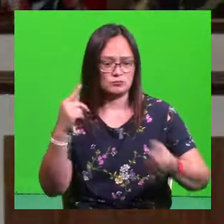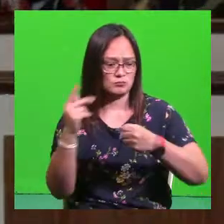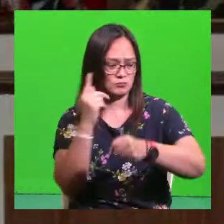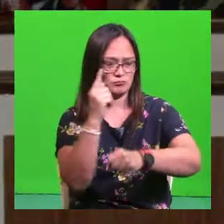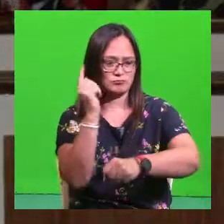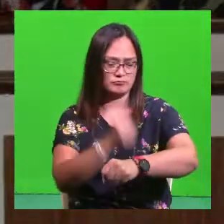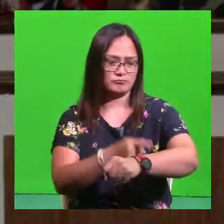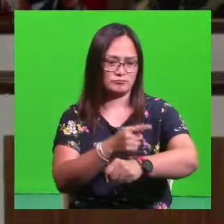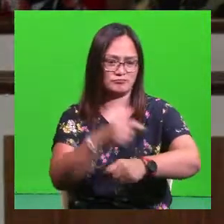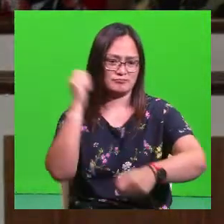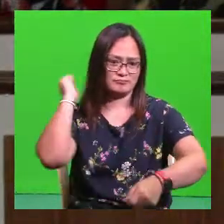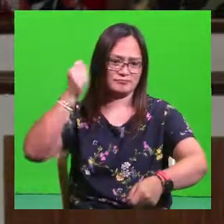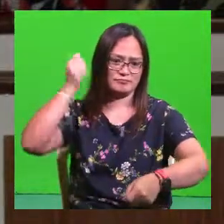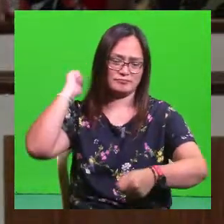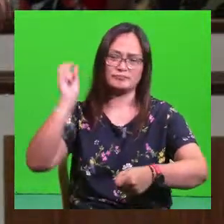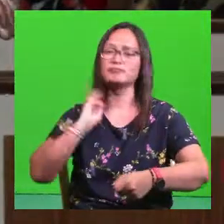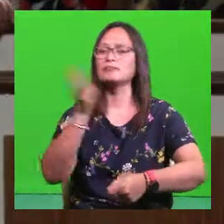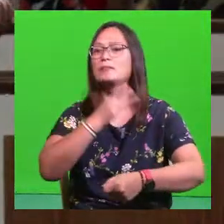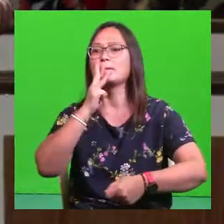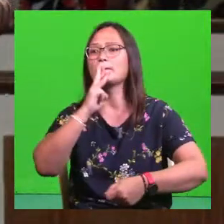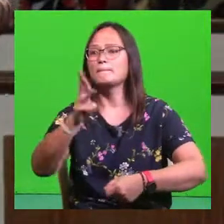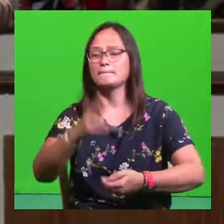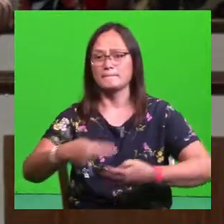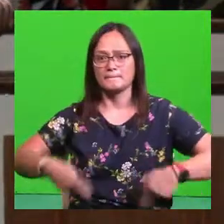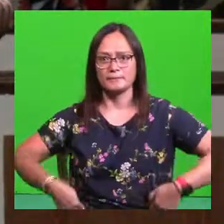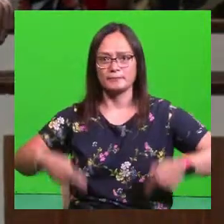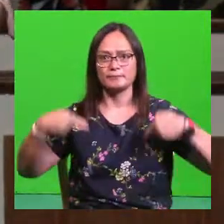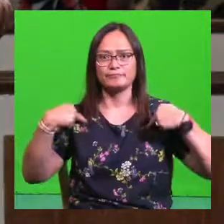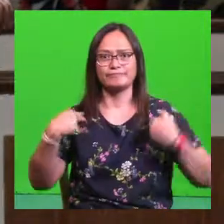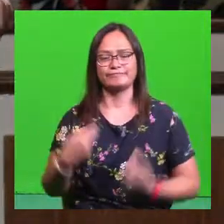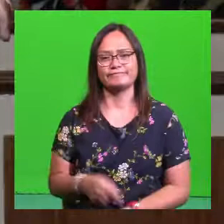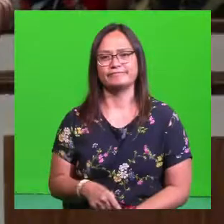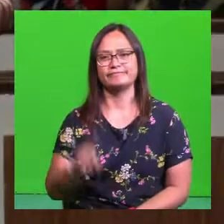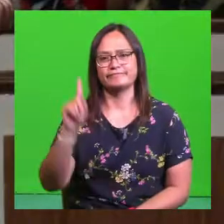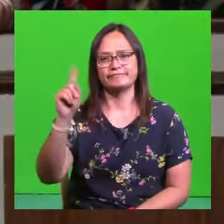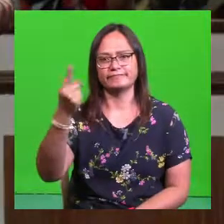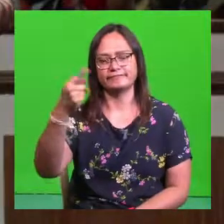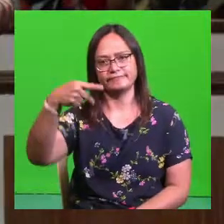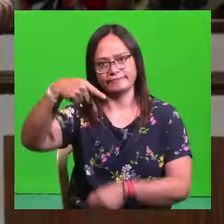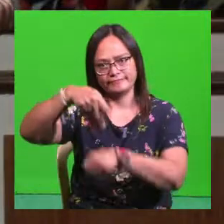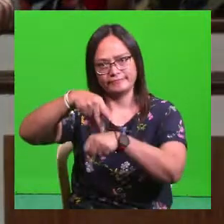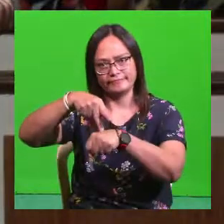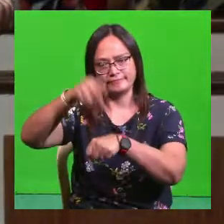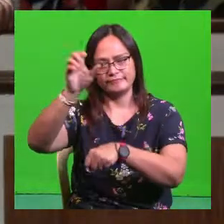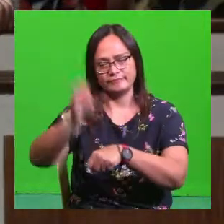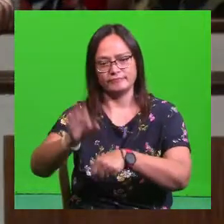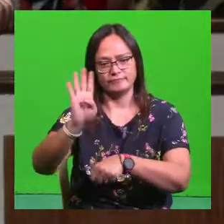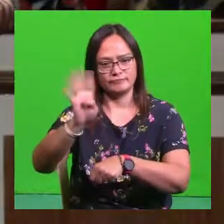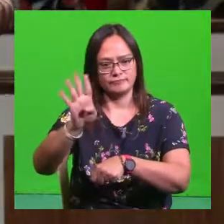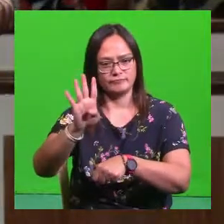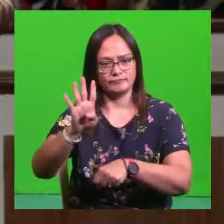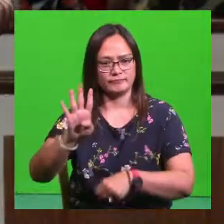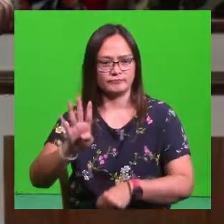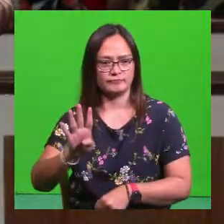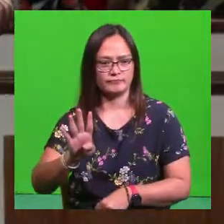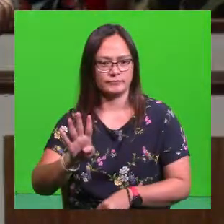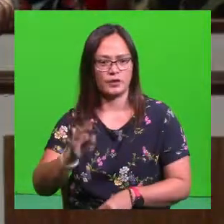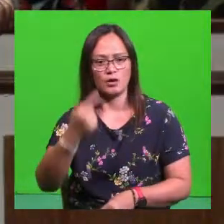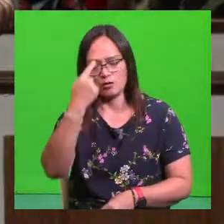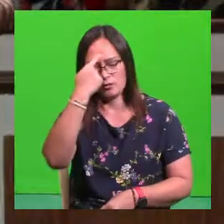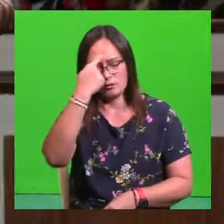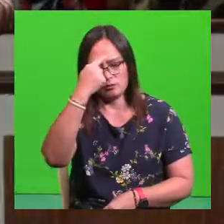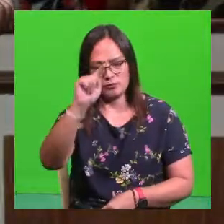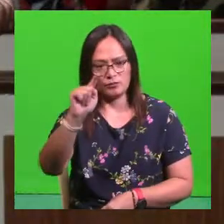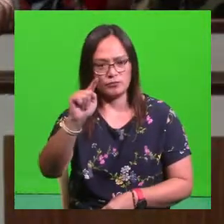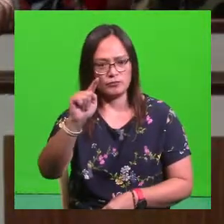In 1 Peter chapter 4 verses 1 to 2 it says, Peter says, for as much then as